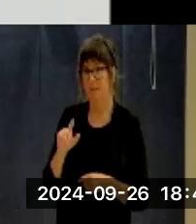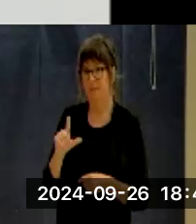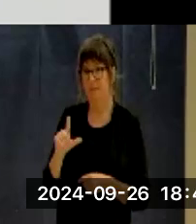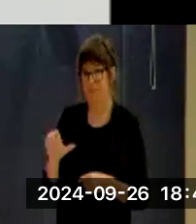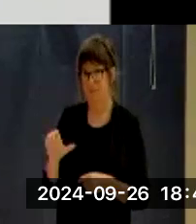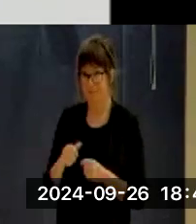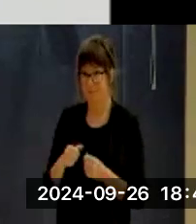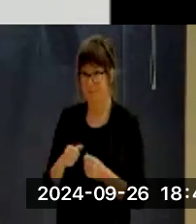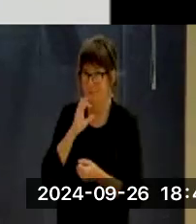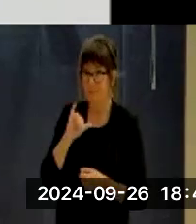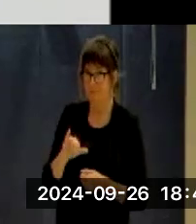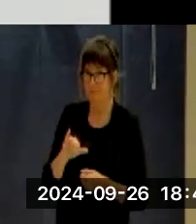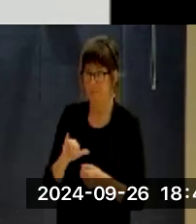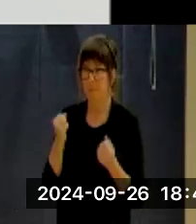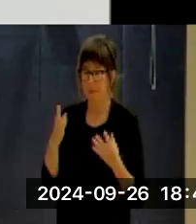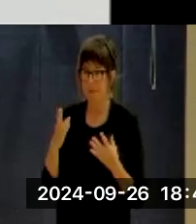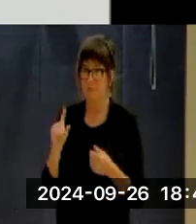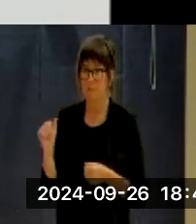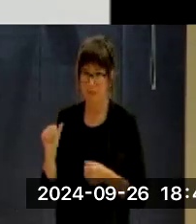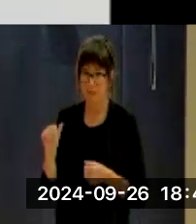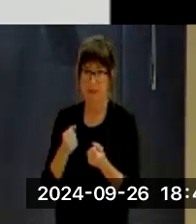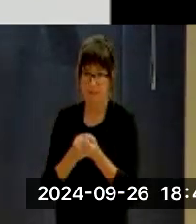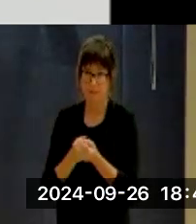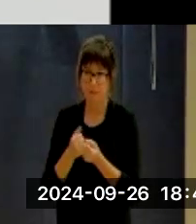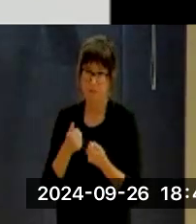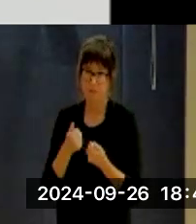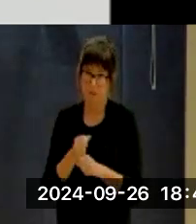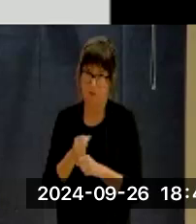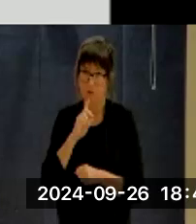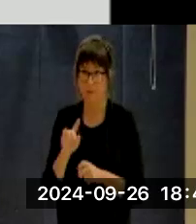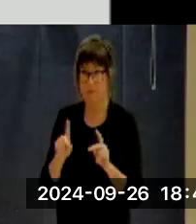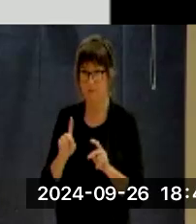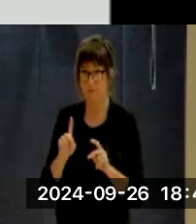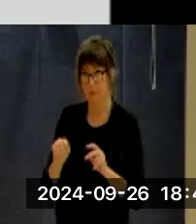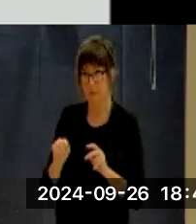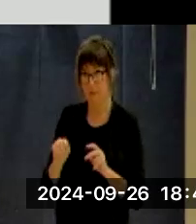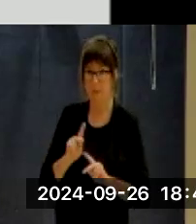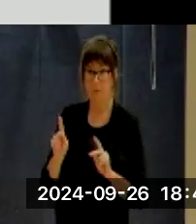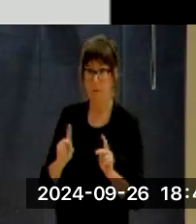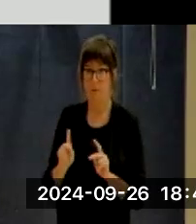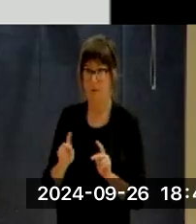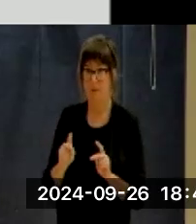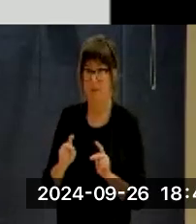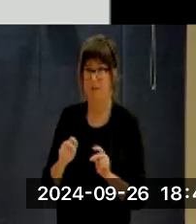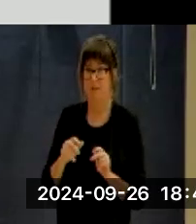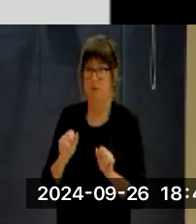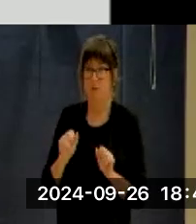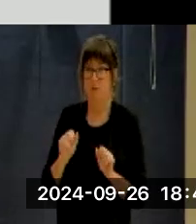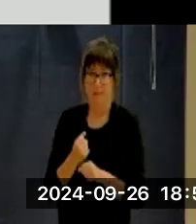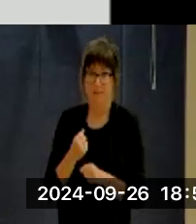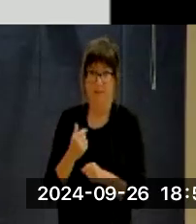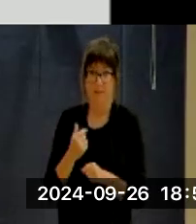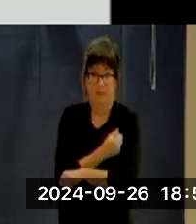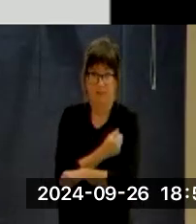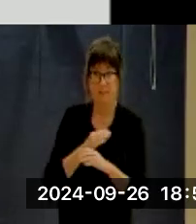and advocates were really trying to ensure that disabled folks not only had access to the vaccines, but in some